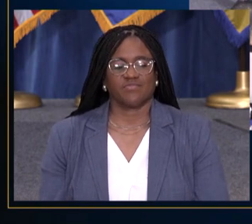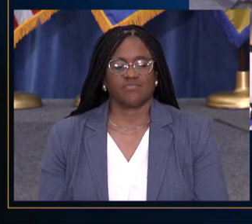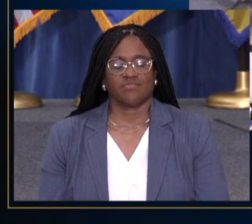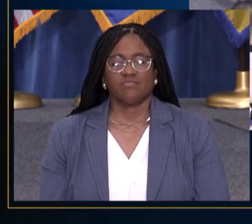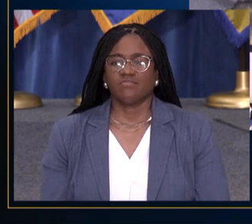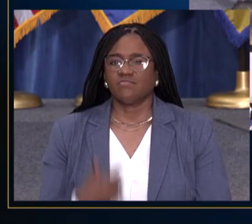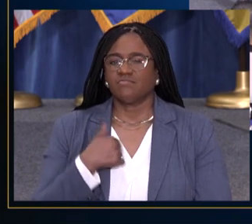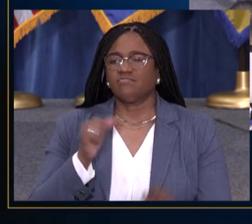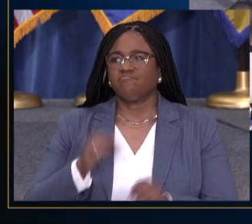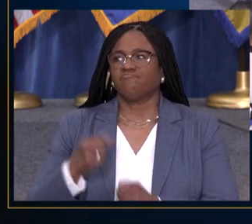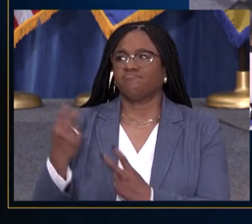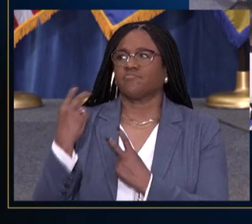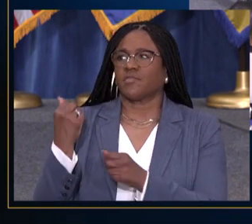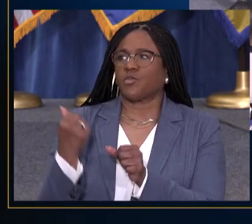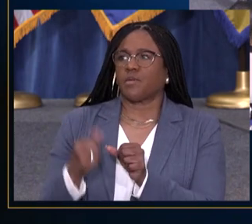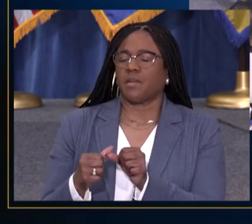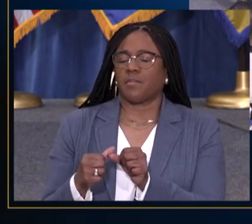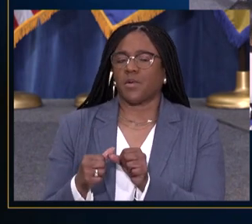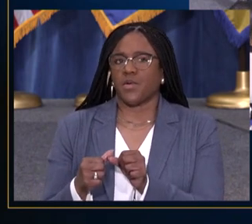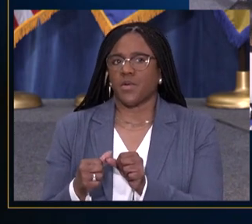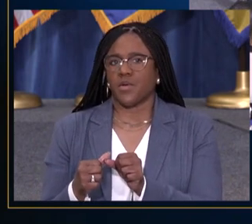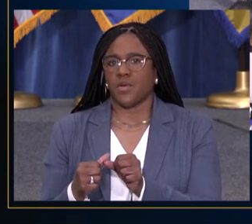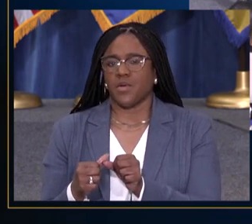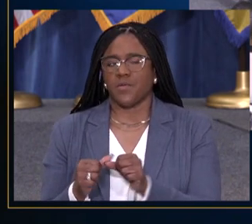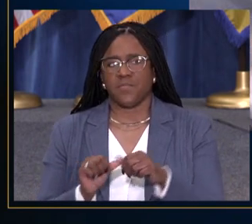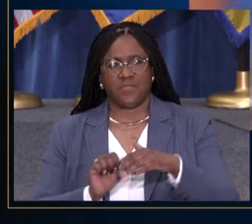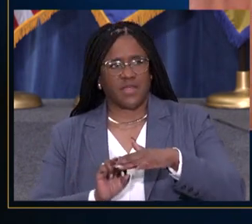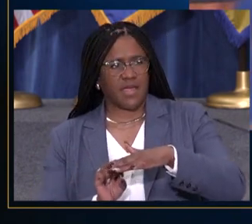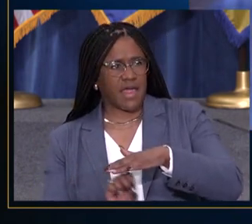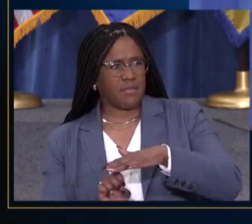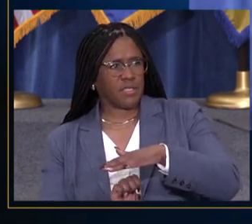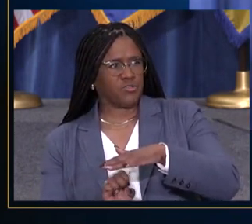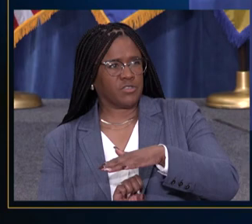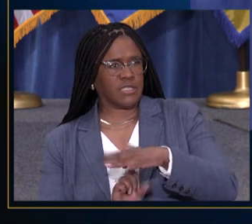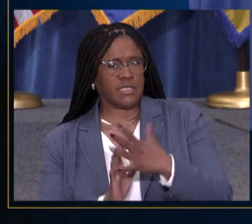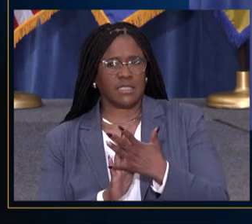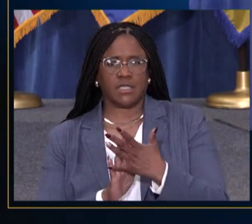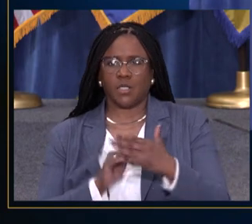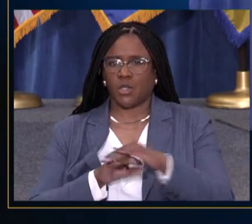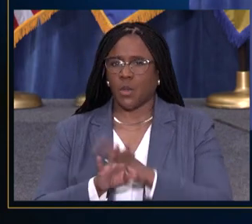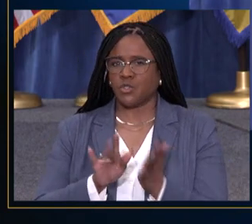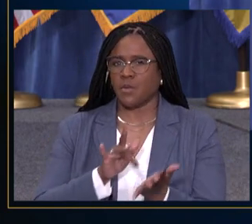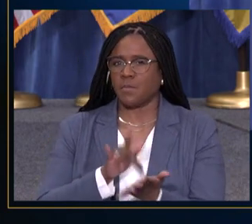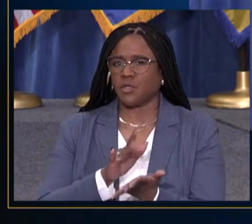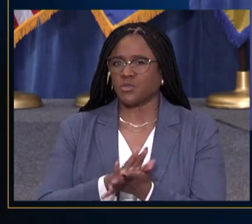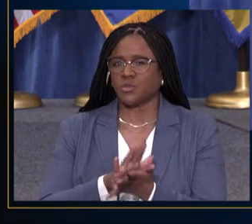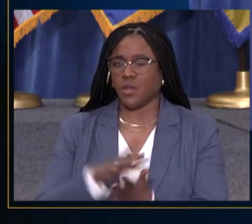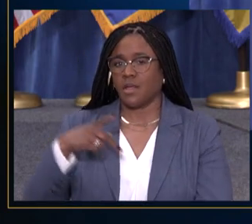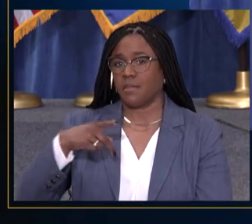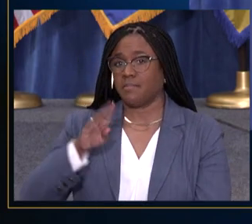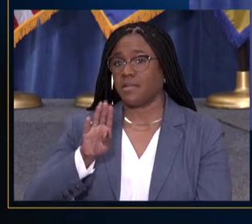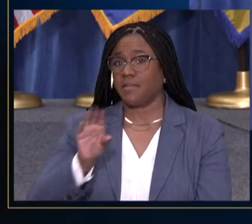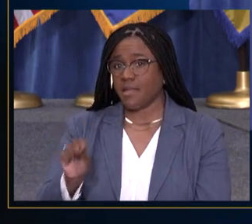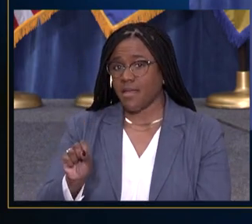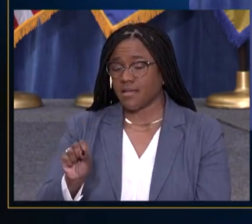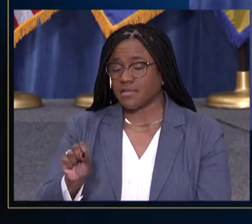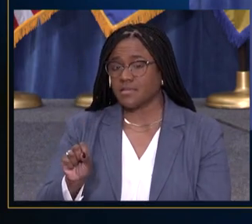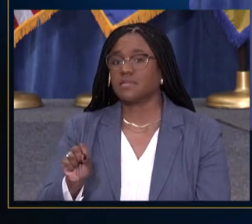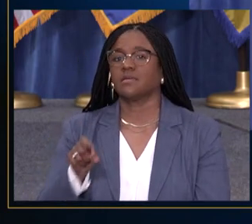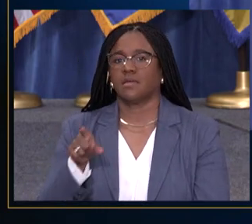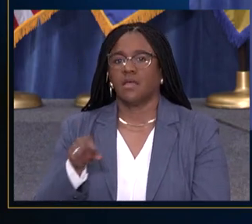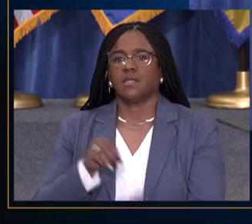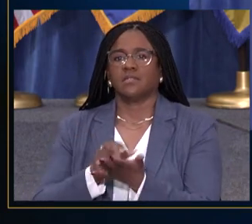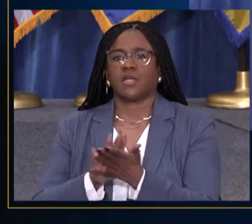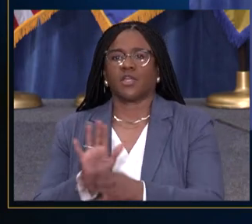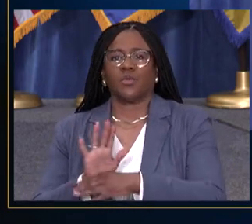I can recall being elementary, going to middle school, and on PBS, a new